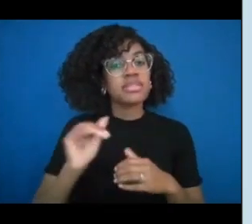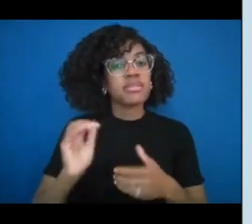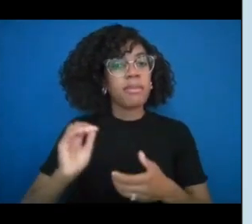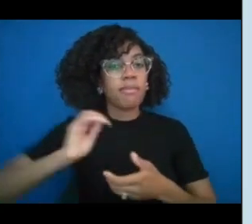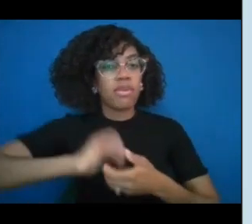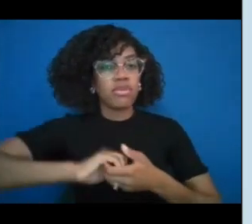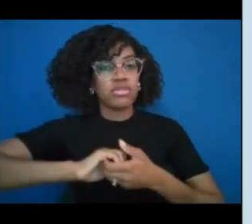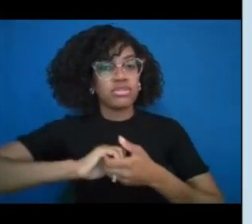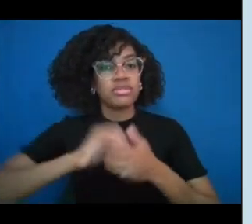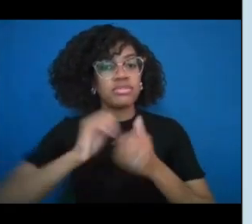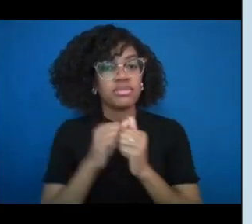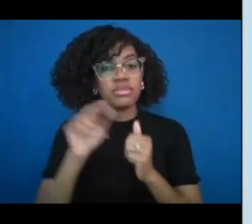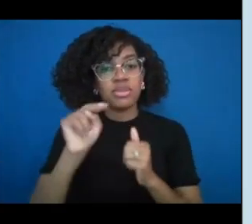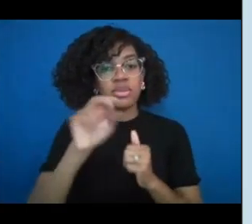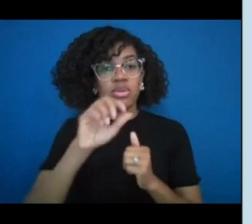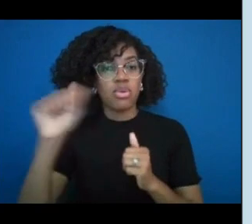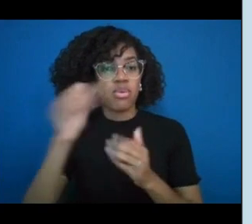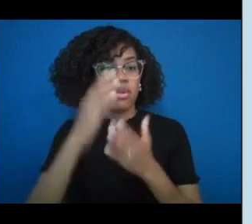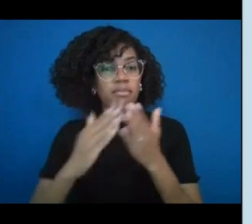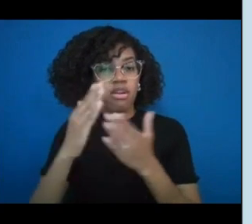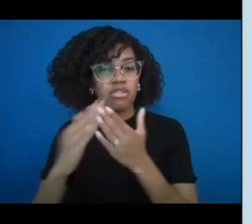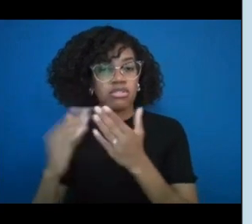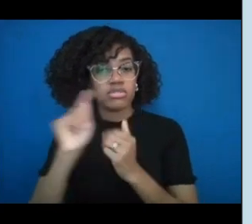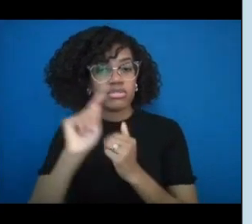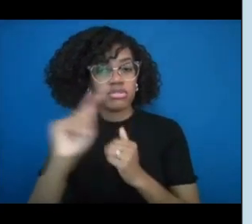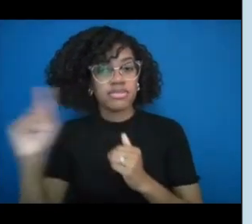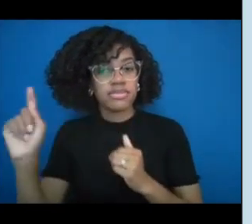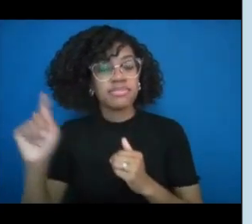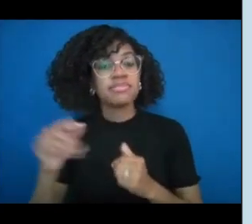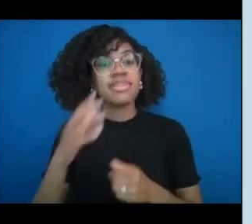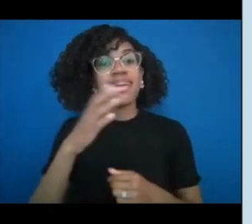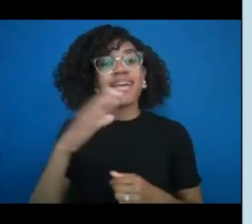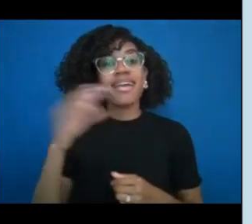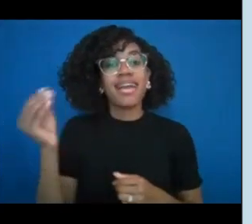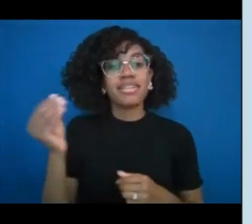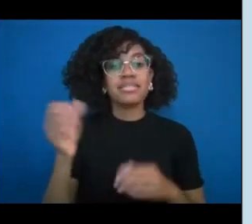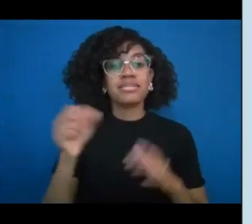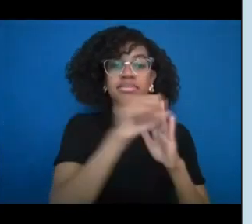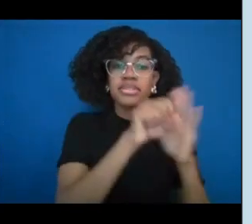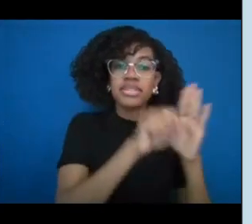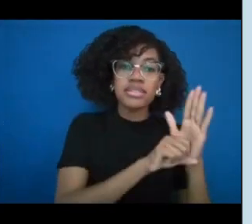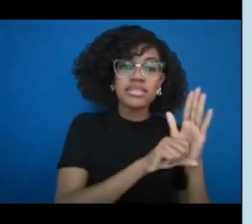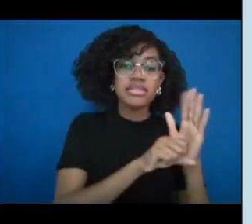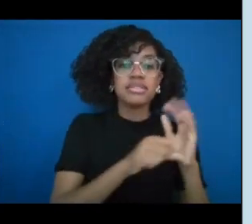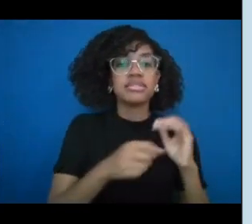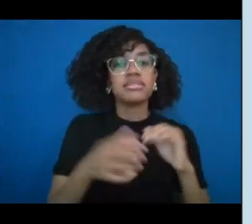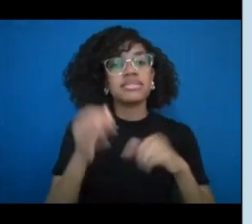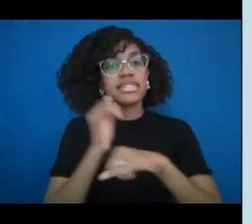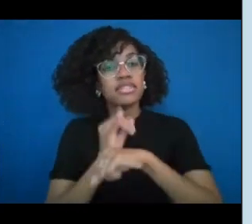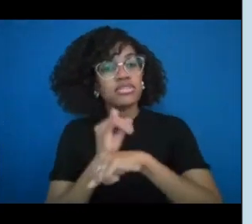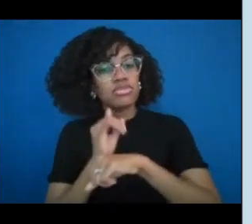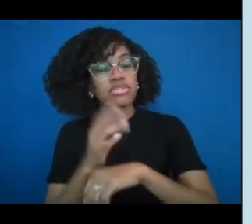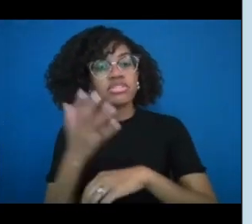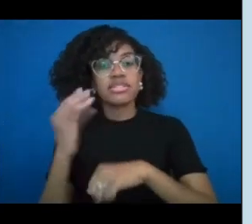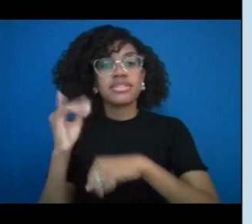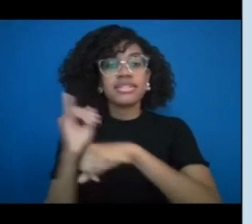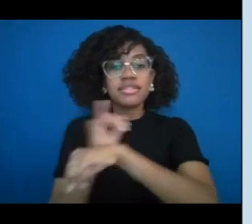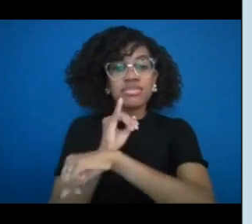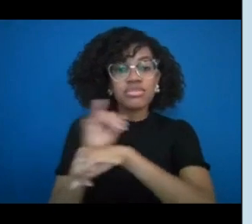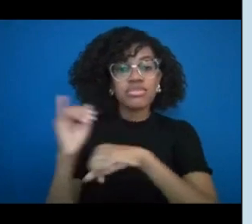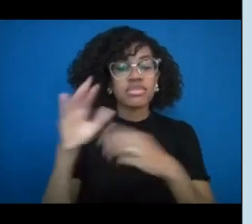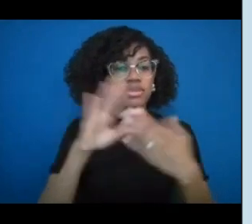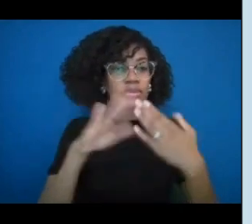NOAA, as well as states, institutions, industry, and